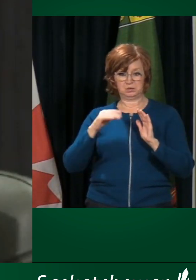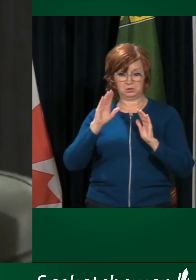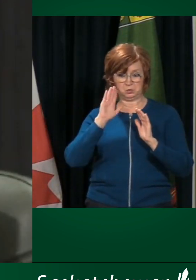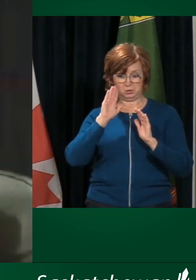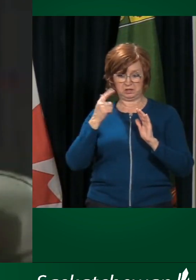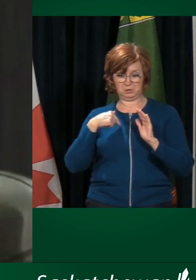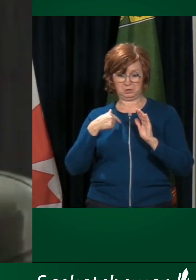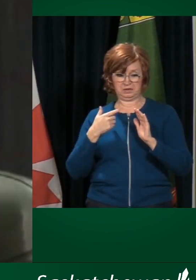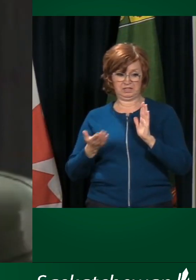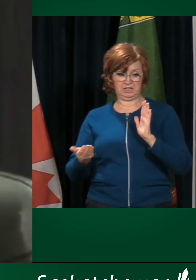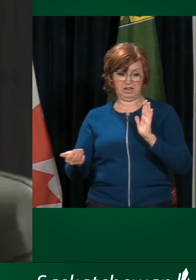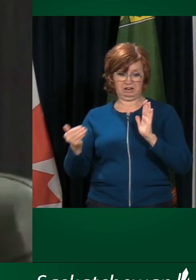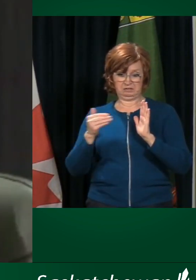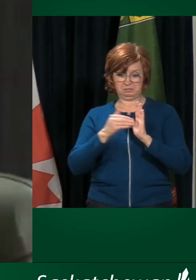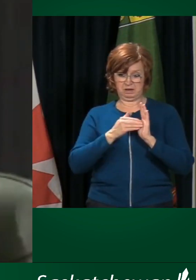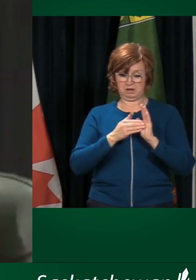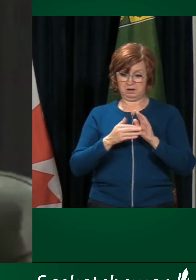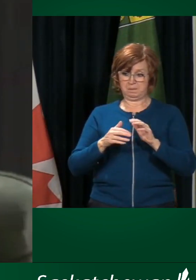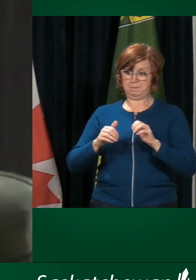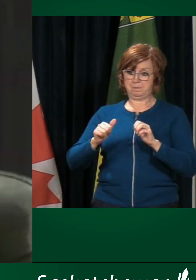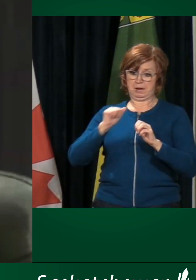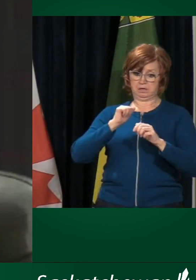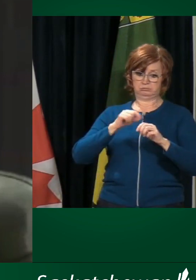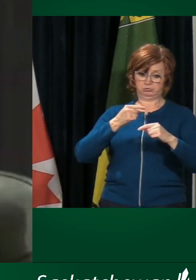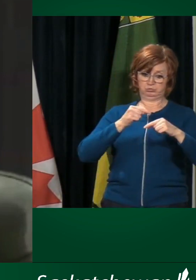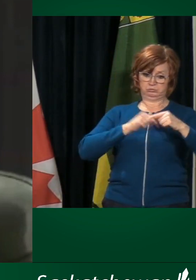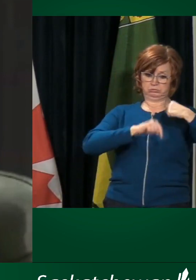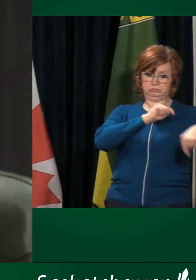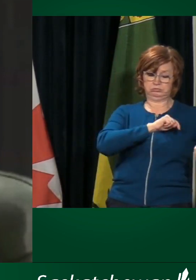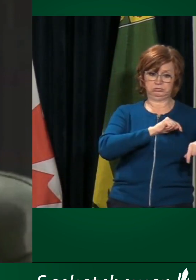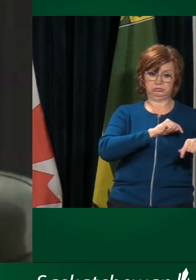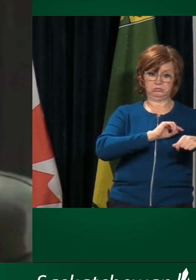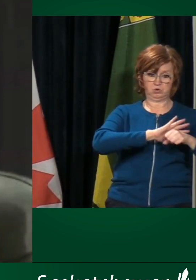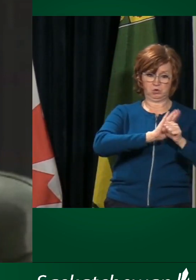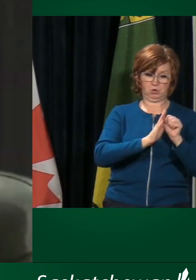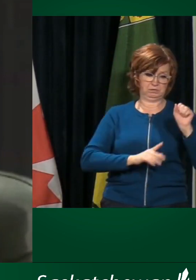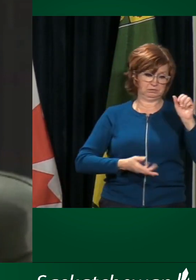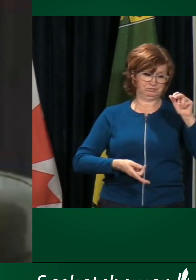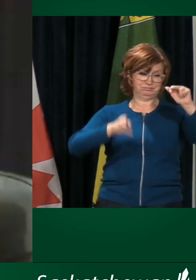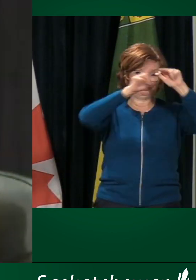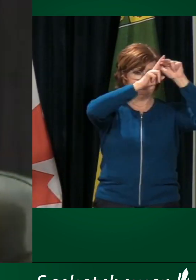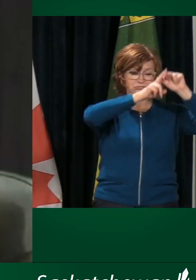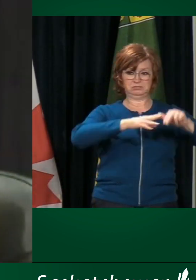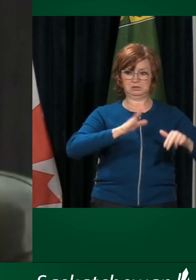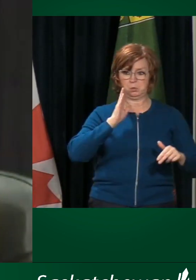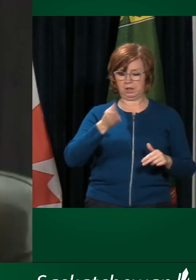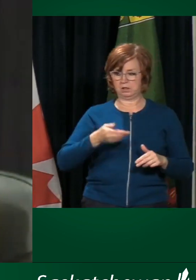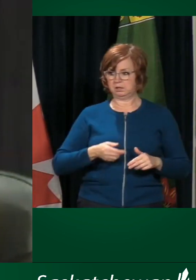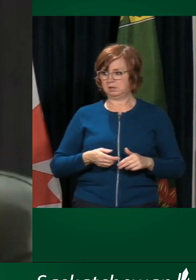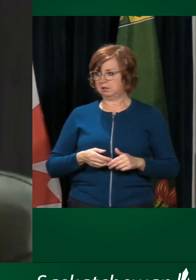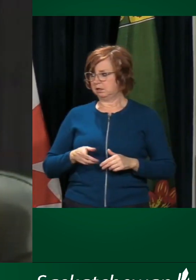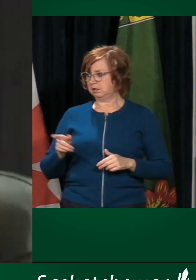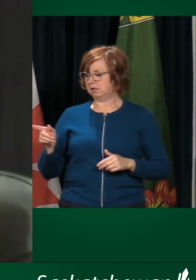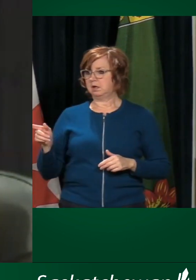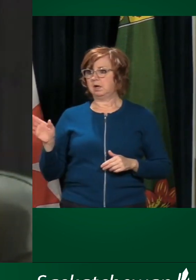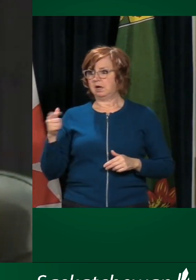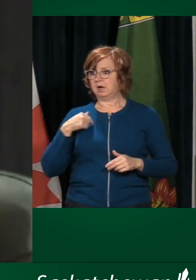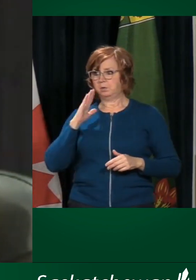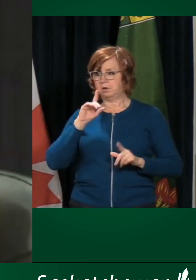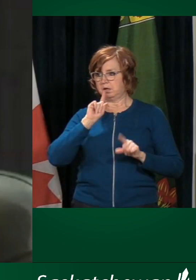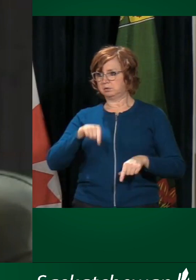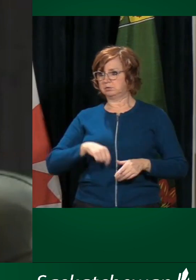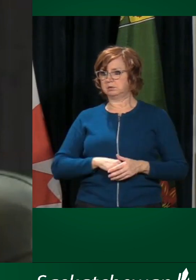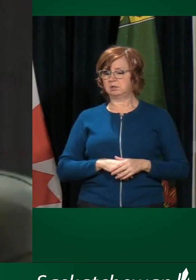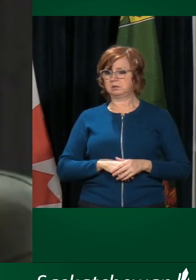people why I guess this is important and why this modeling exercise is still relevant to them? So I'll start, and I think